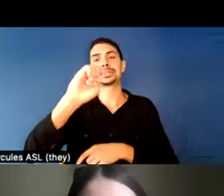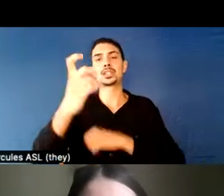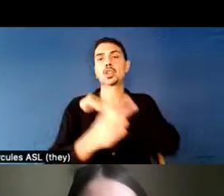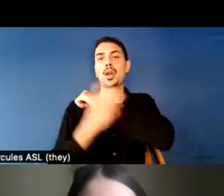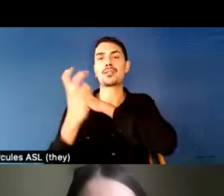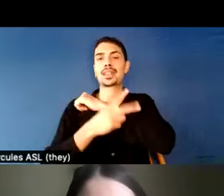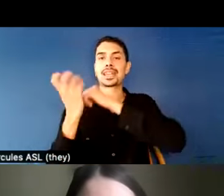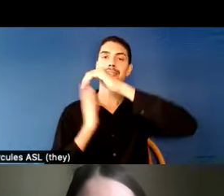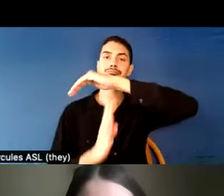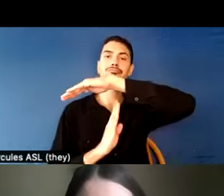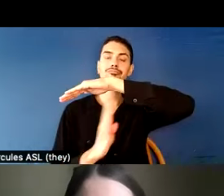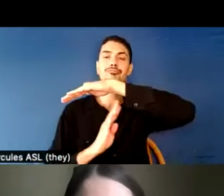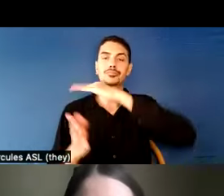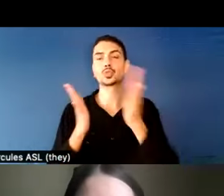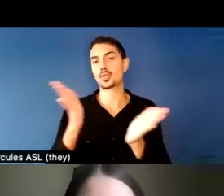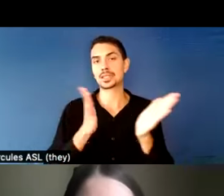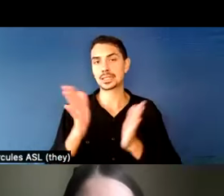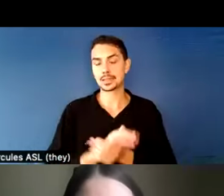right, so we have a few people in the chat.